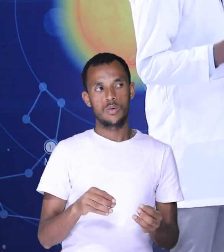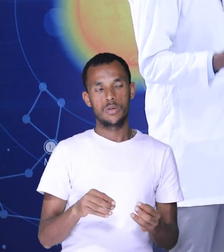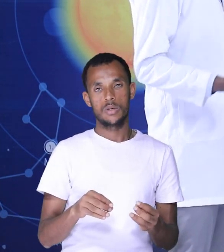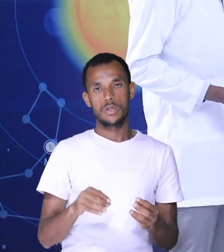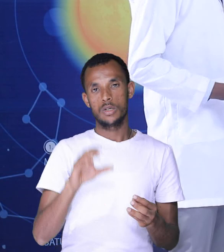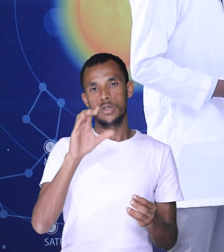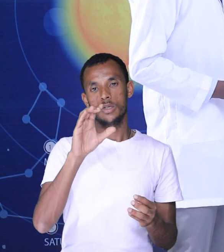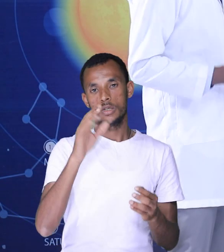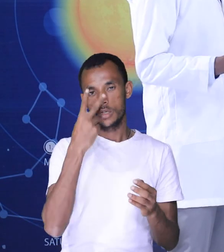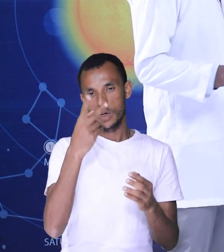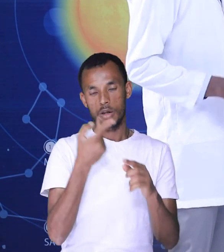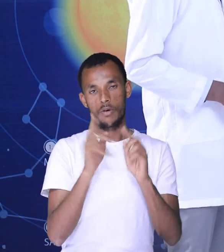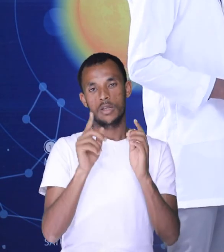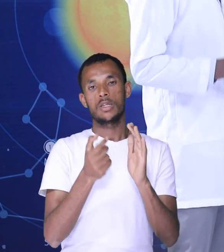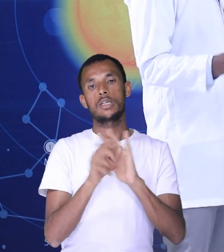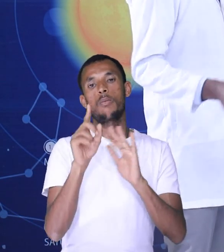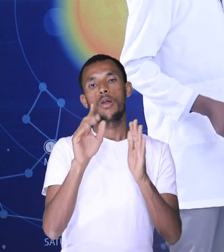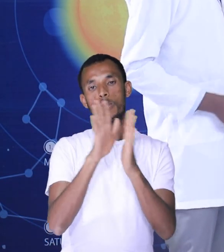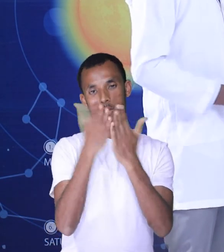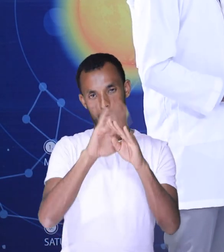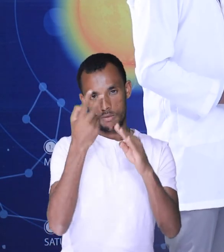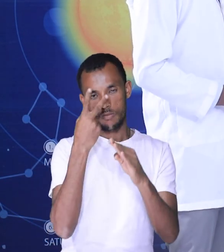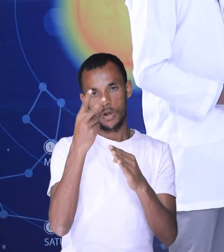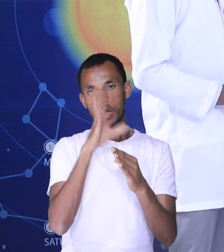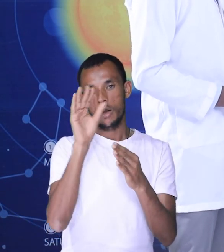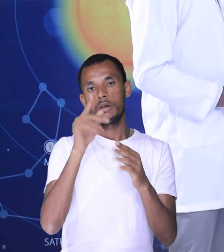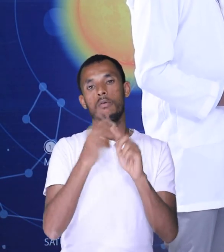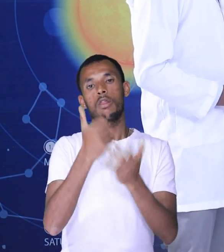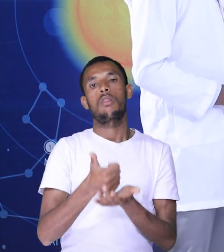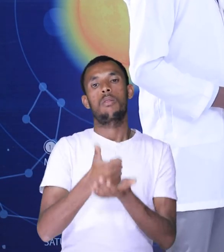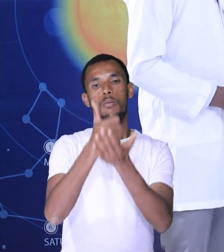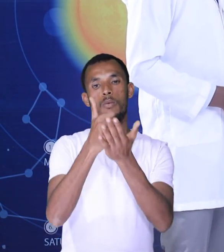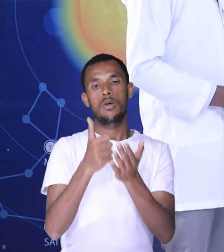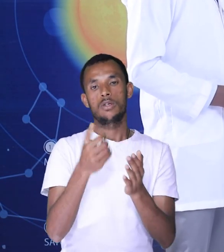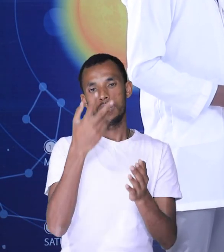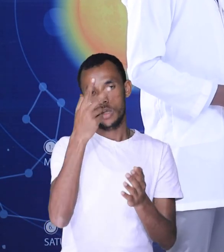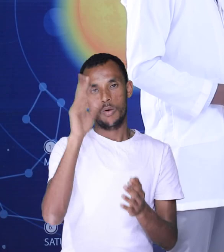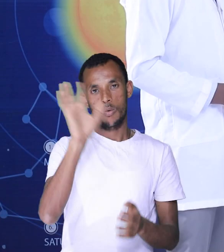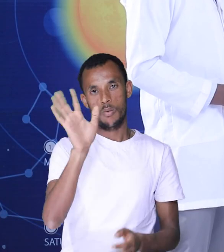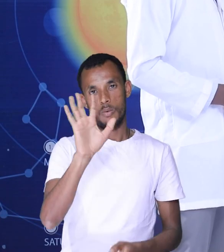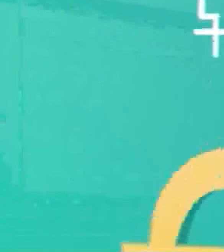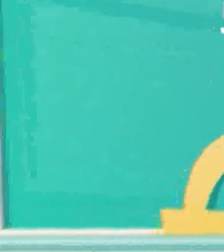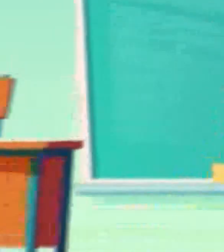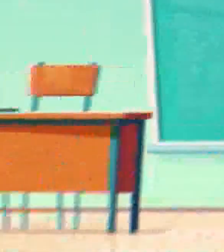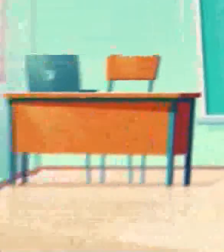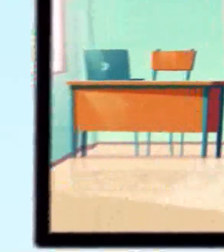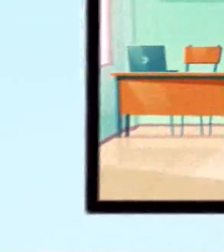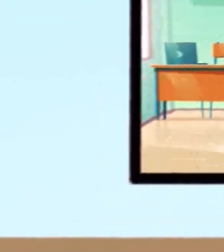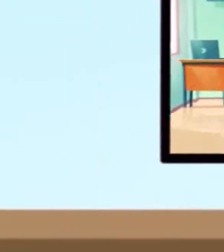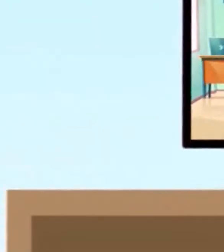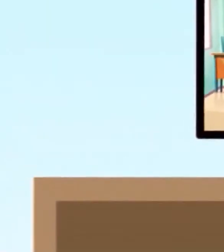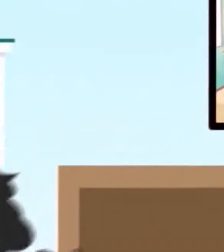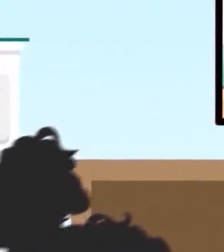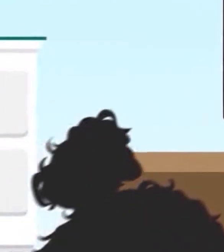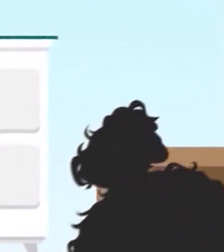see different examples on your textbook and different references. See you next time. Thank you.